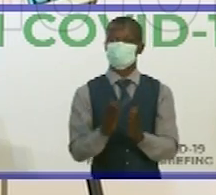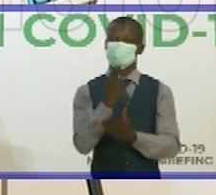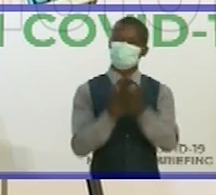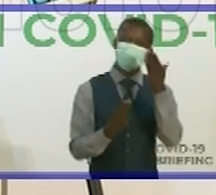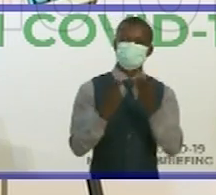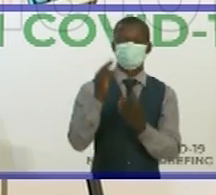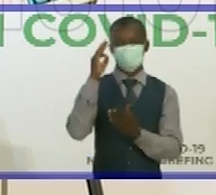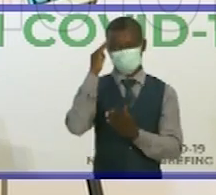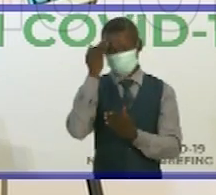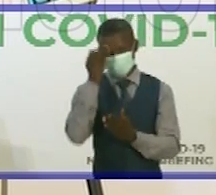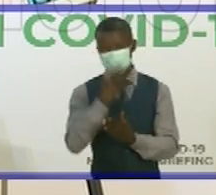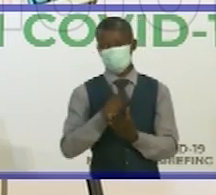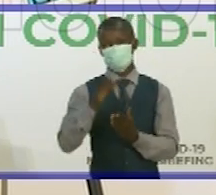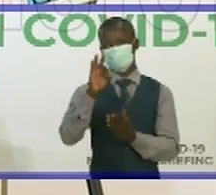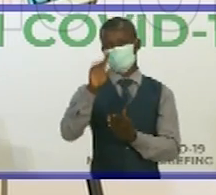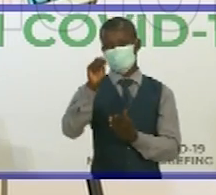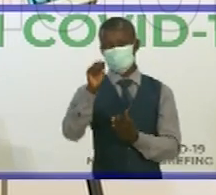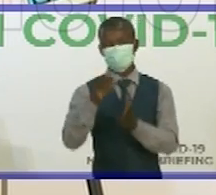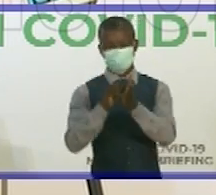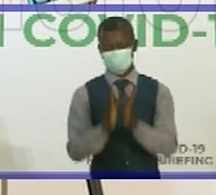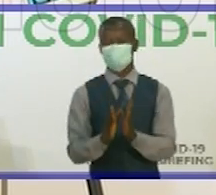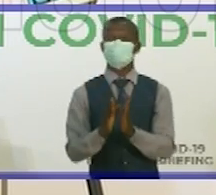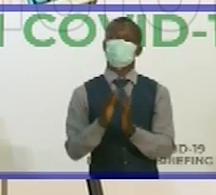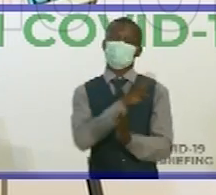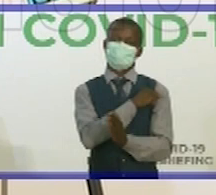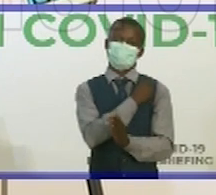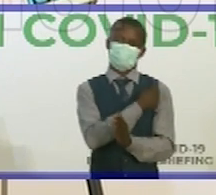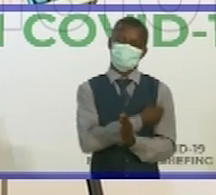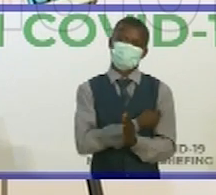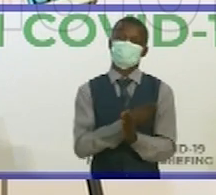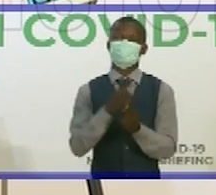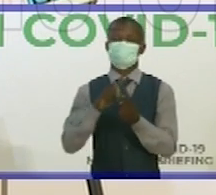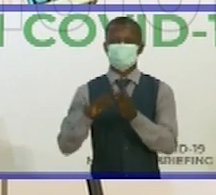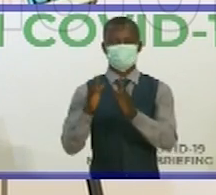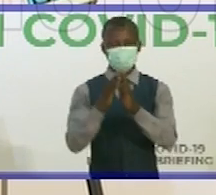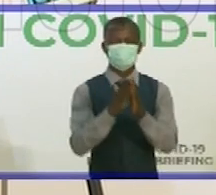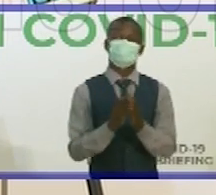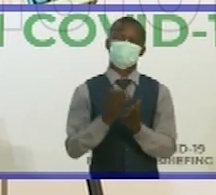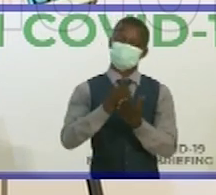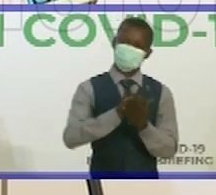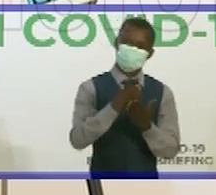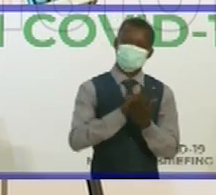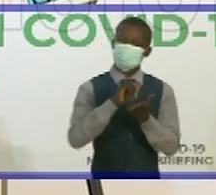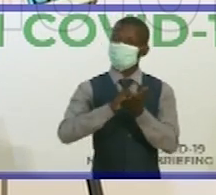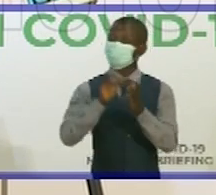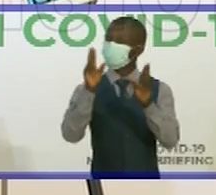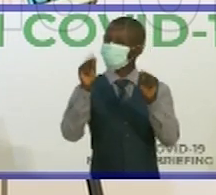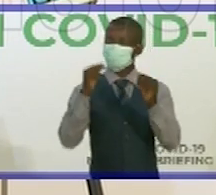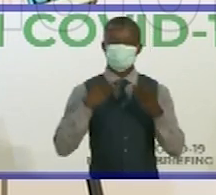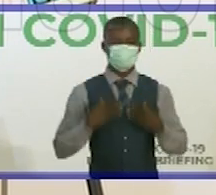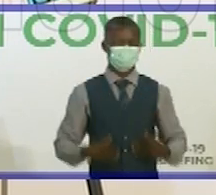and FCT-owned hospitals to impress upon them that nobody should be